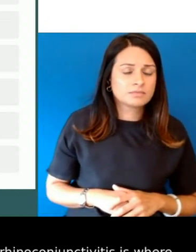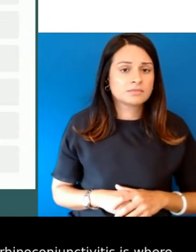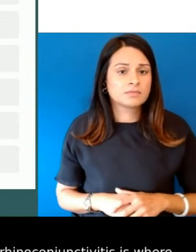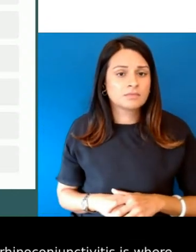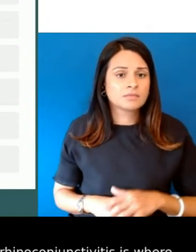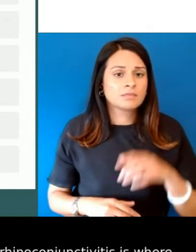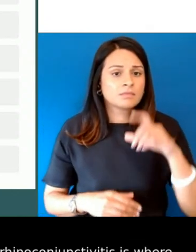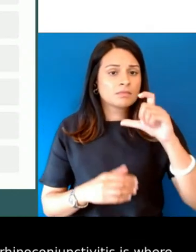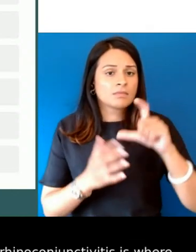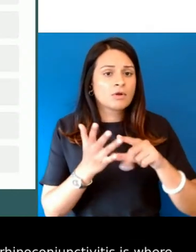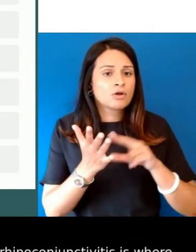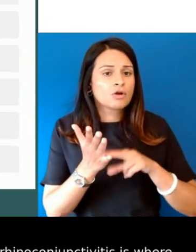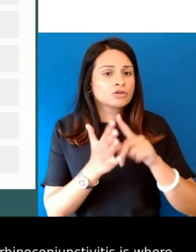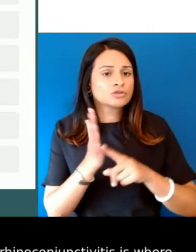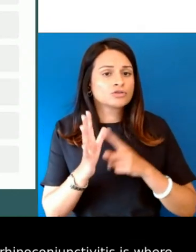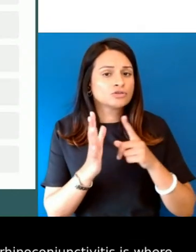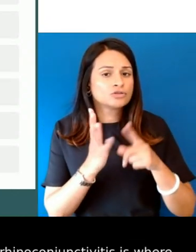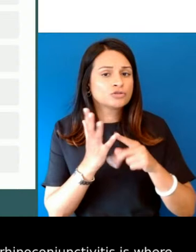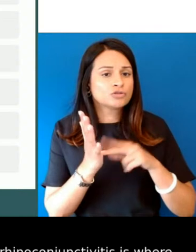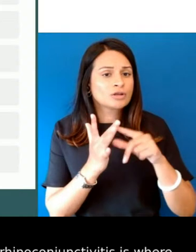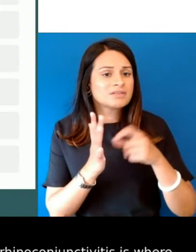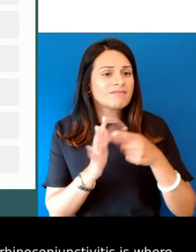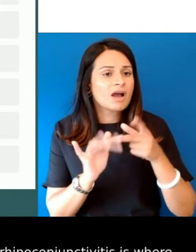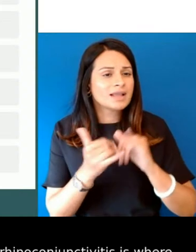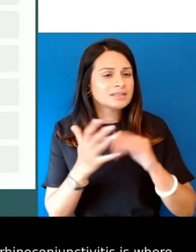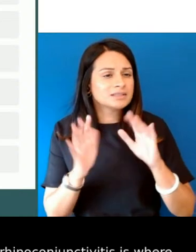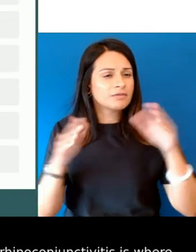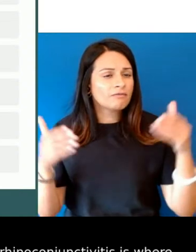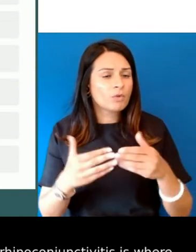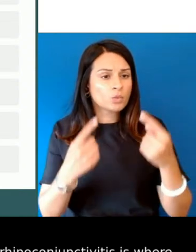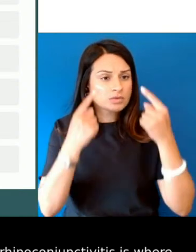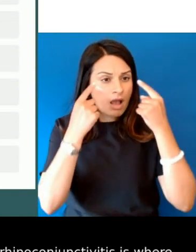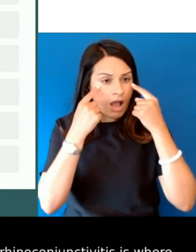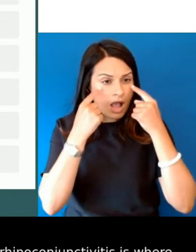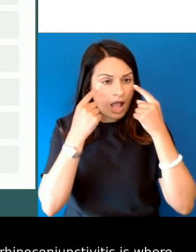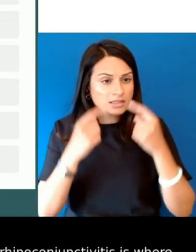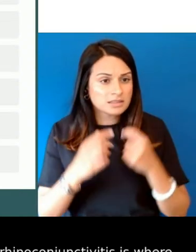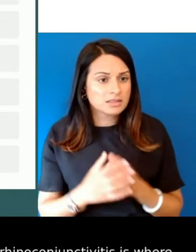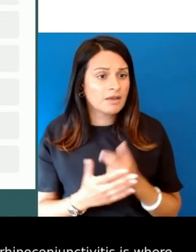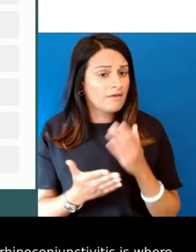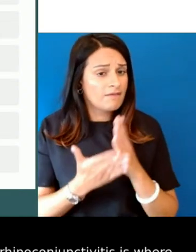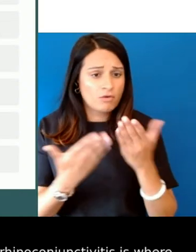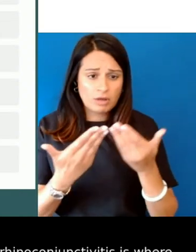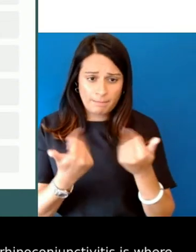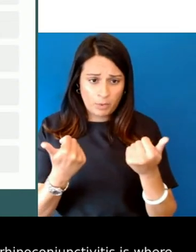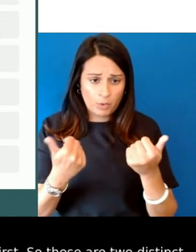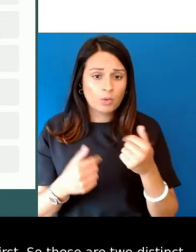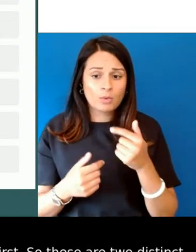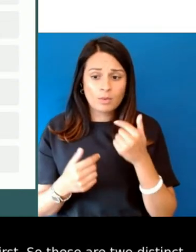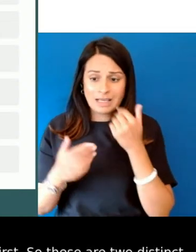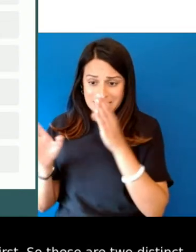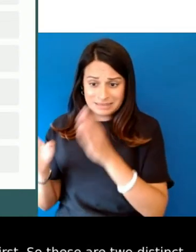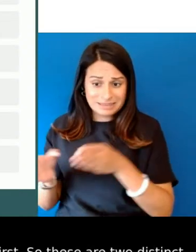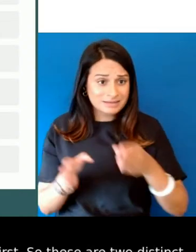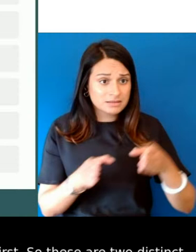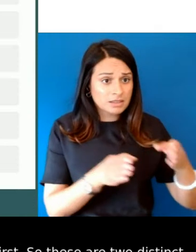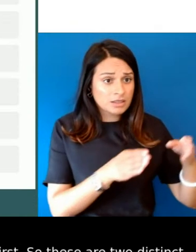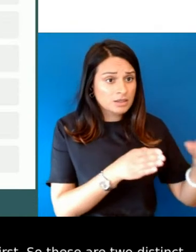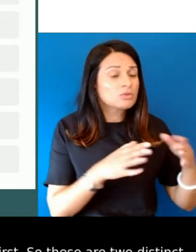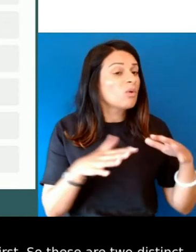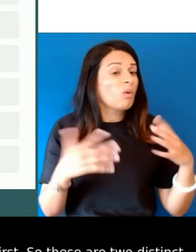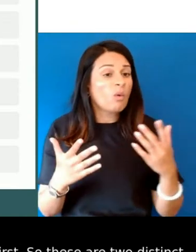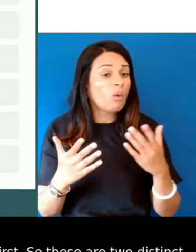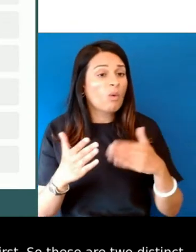first so these are two um distinct disorders where we can see seasonal and perennial allergic rhinitis